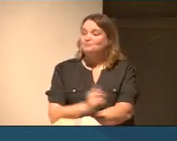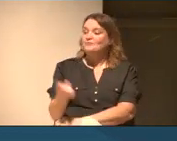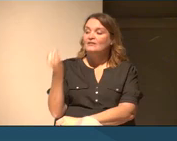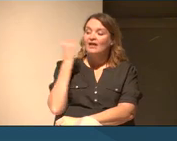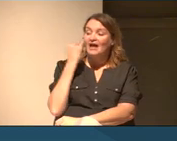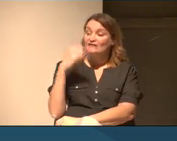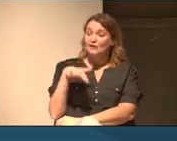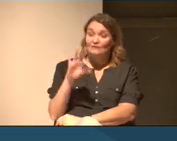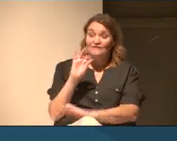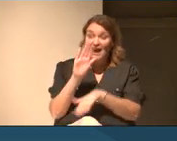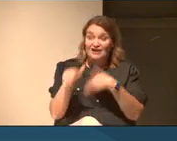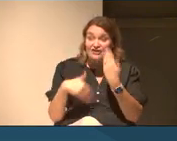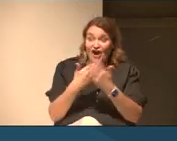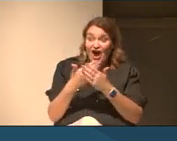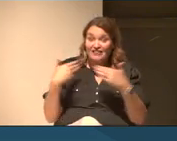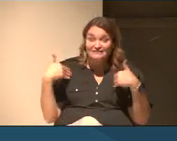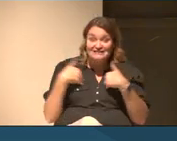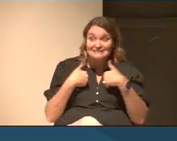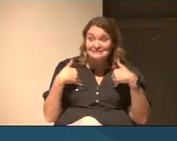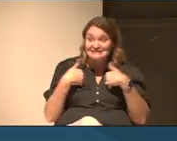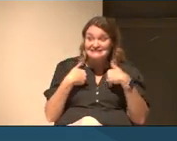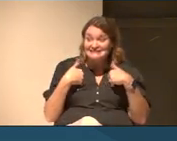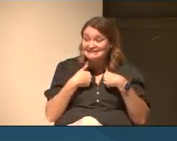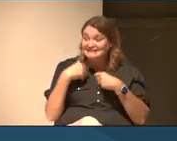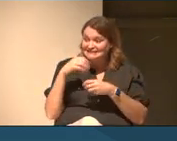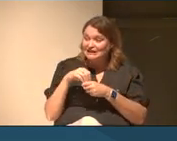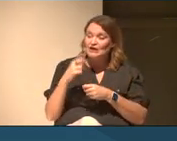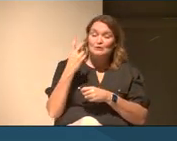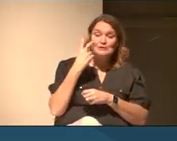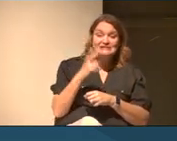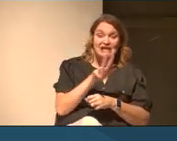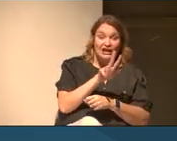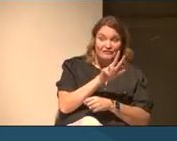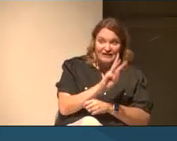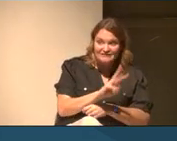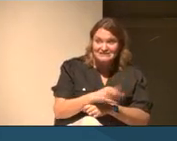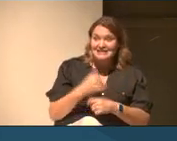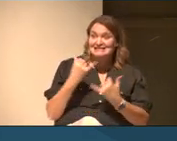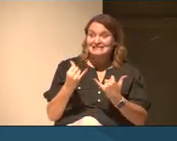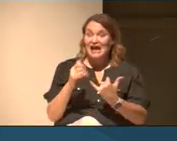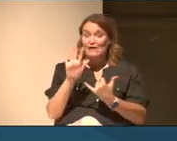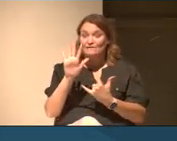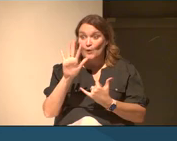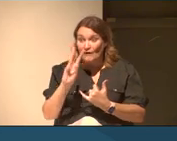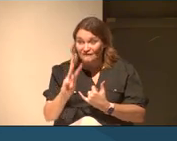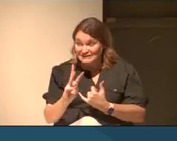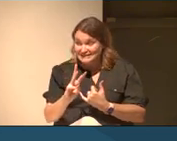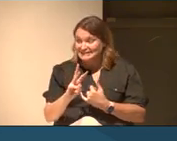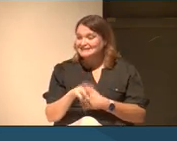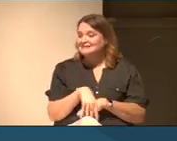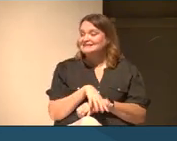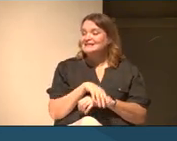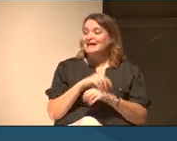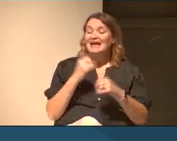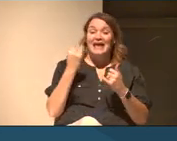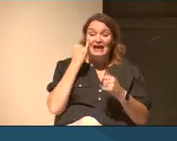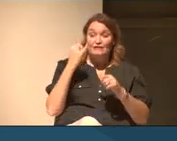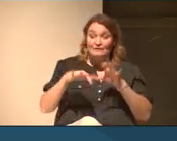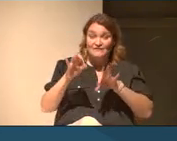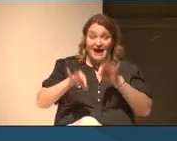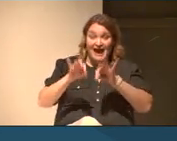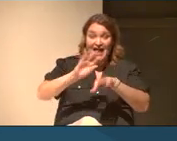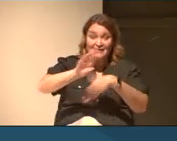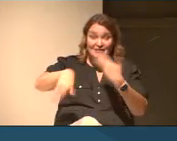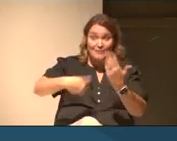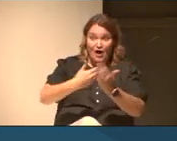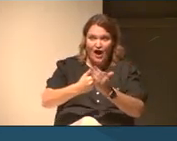find all of a species, you see that was 3 of 6, 4 of 6 of this one. If you find everything, then there's a really fun kind of cut